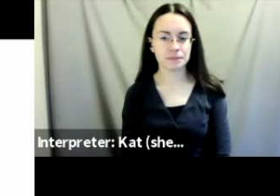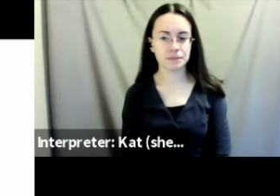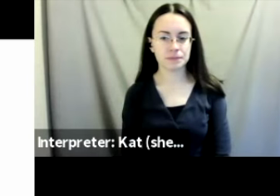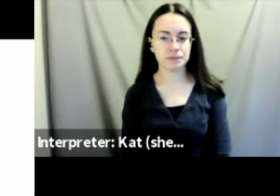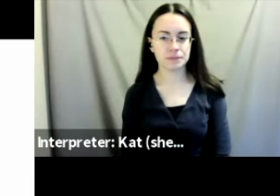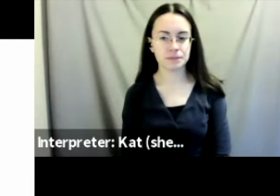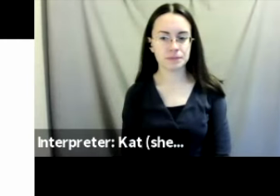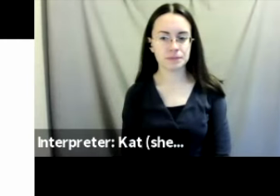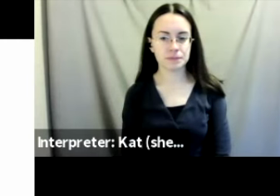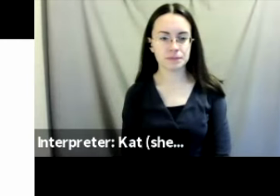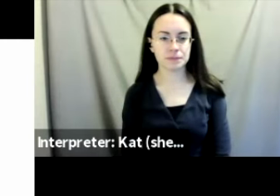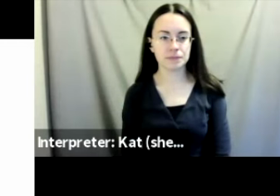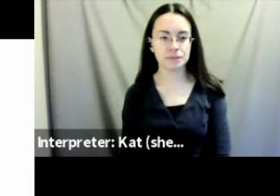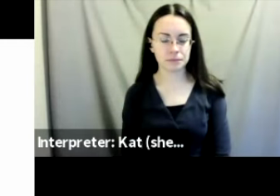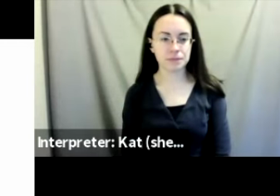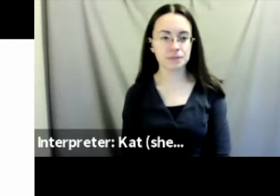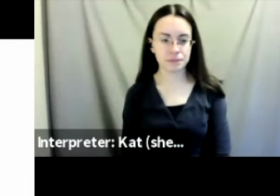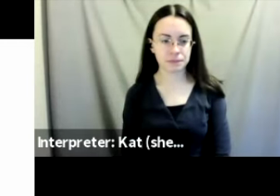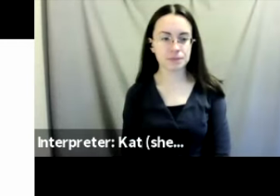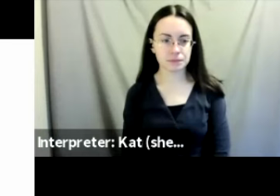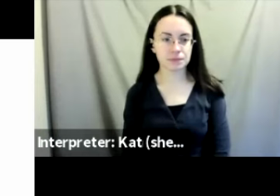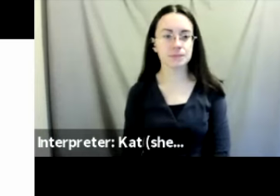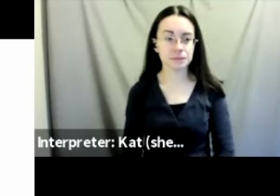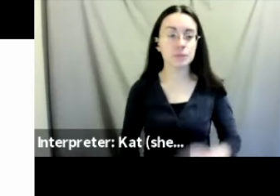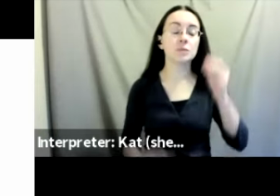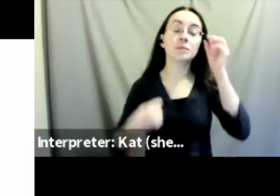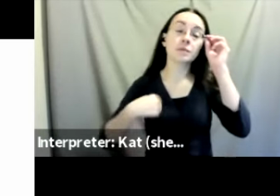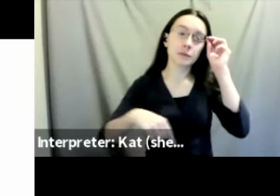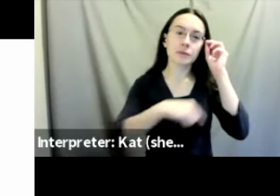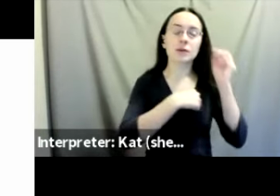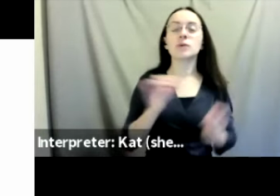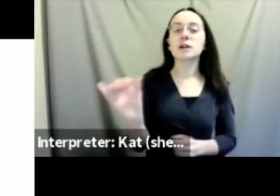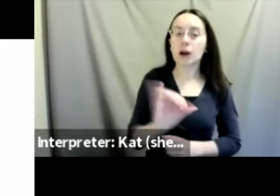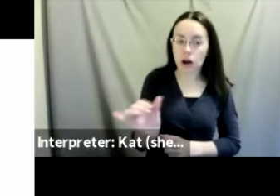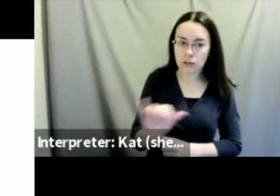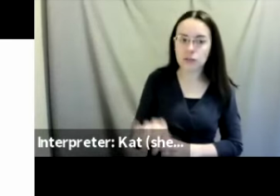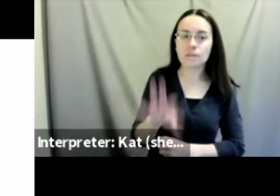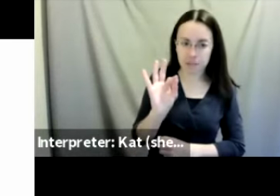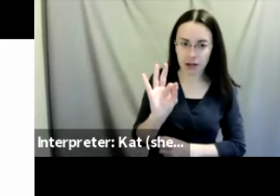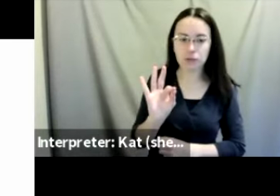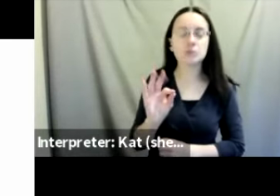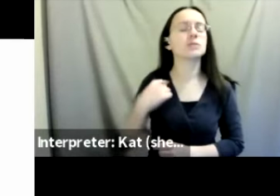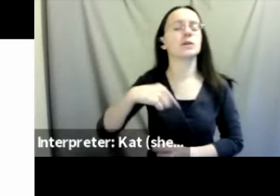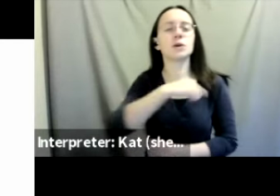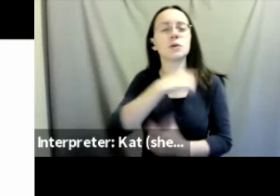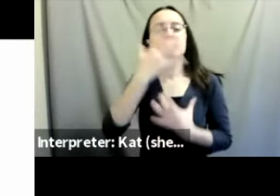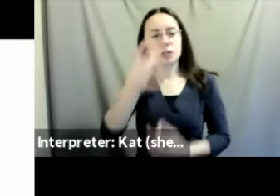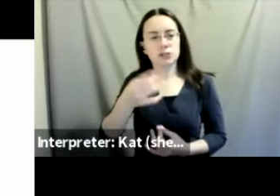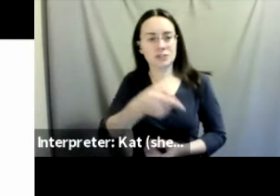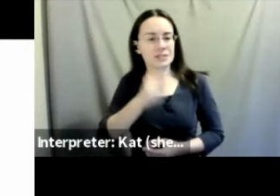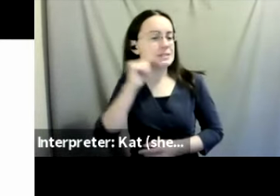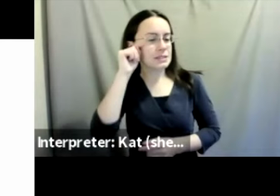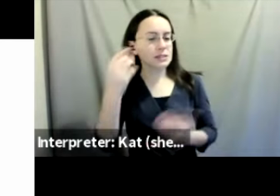And so we also additionally found out, we were additionally interested in what teens wanted and needed to